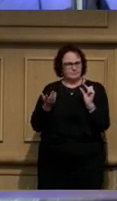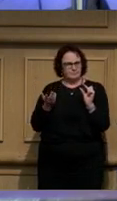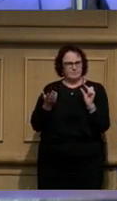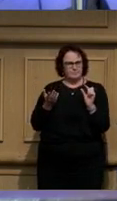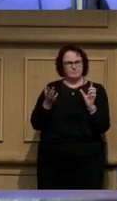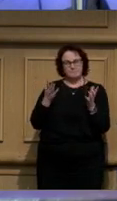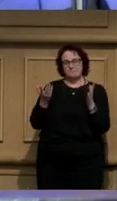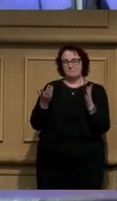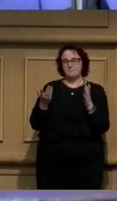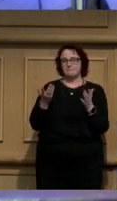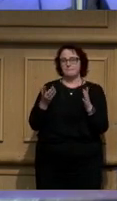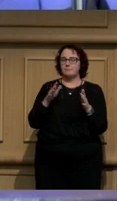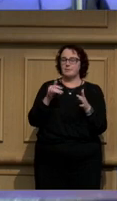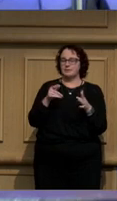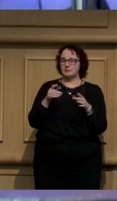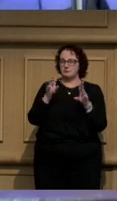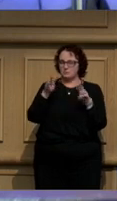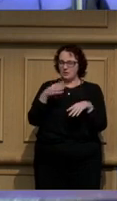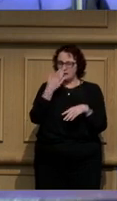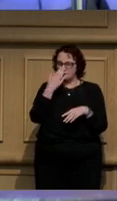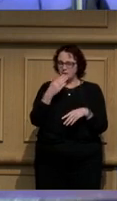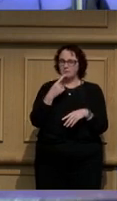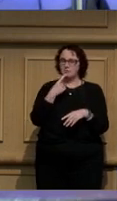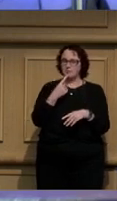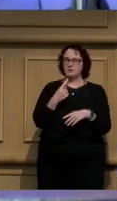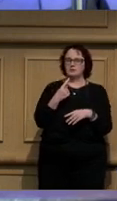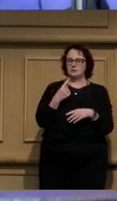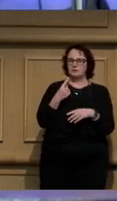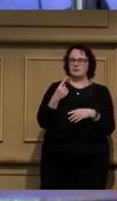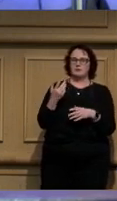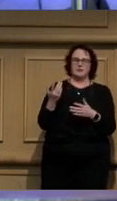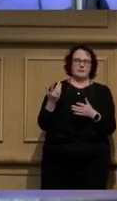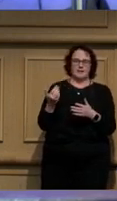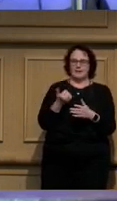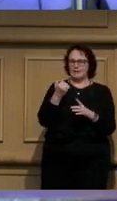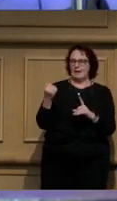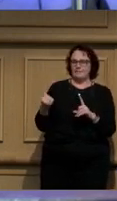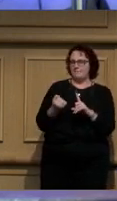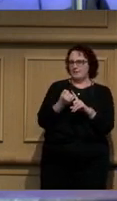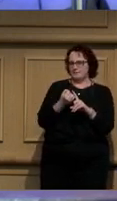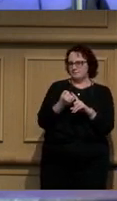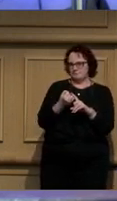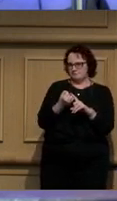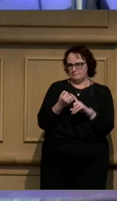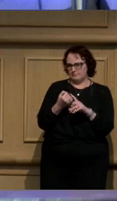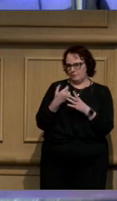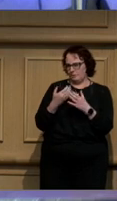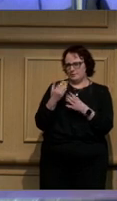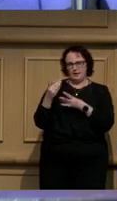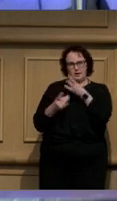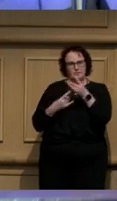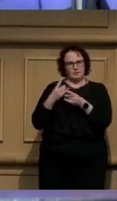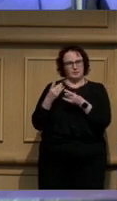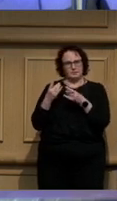And maybe that's the wrong attitude, but I don't think anything I will ever write will have any impact on the what is happening